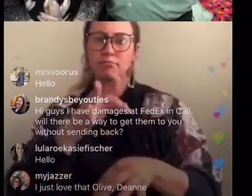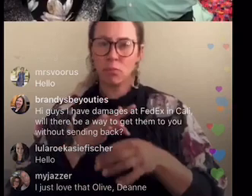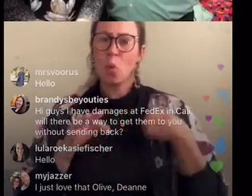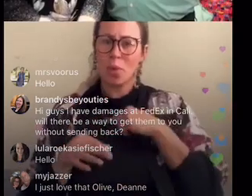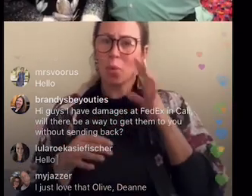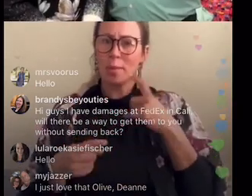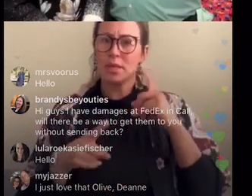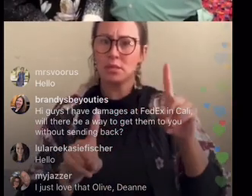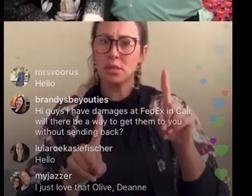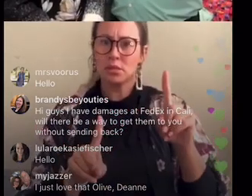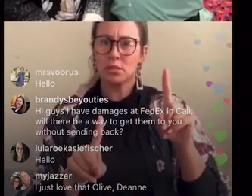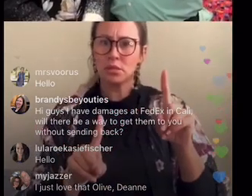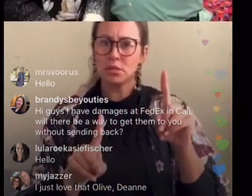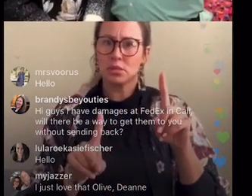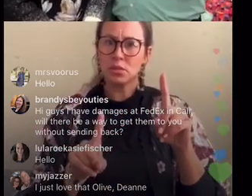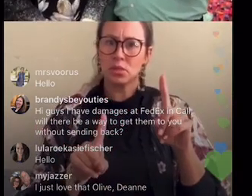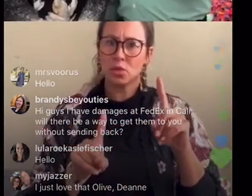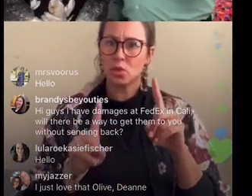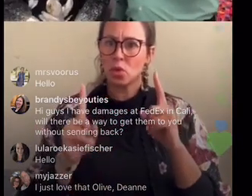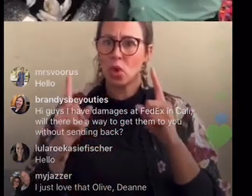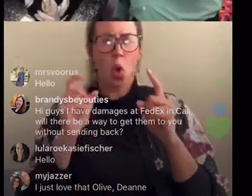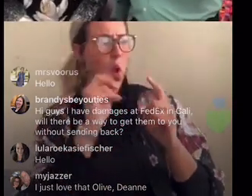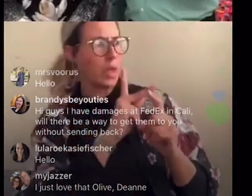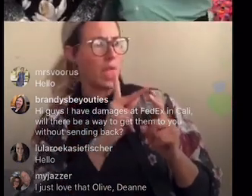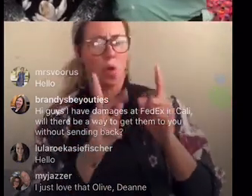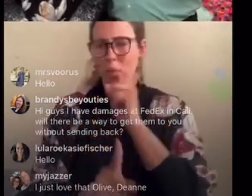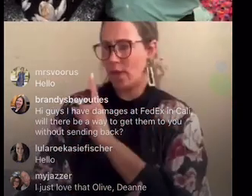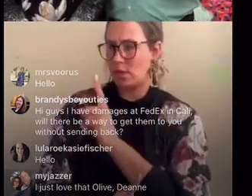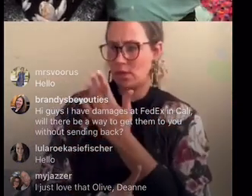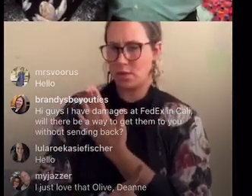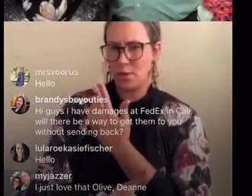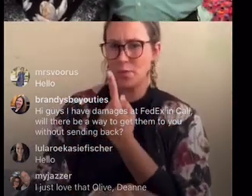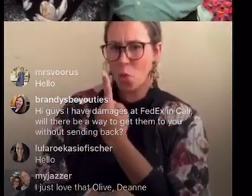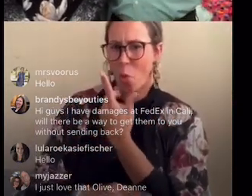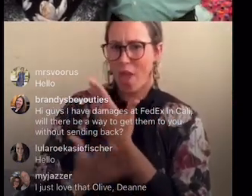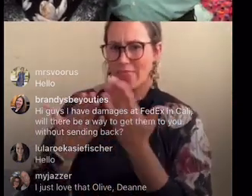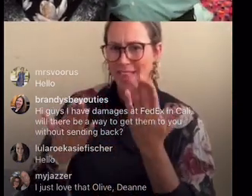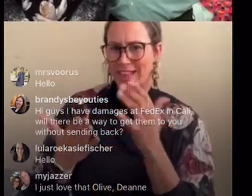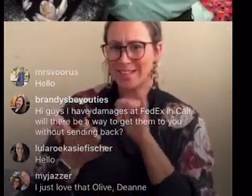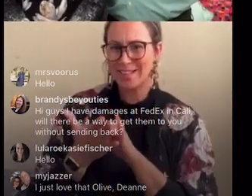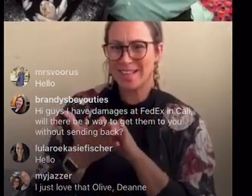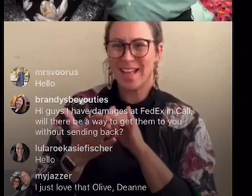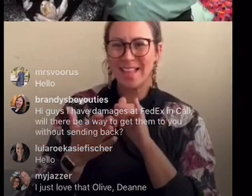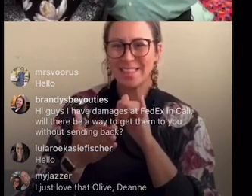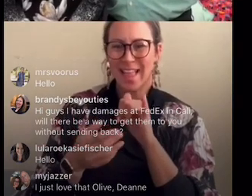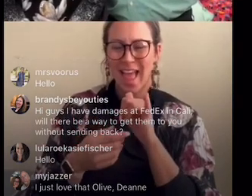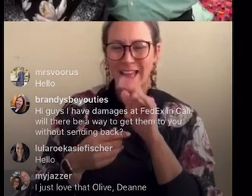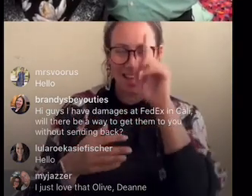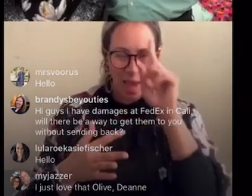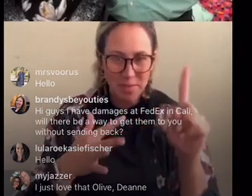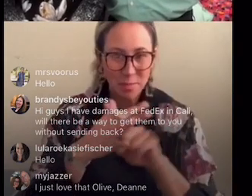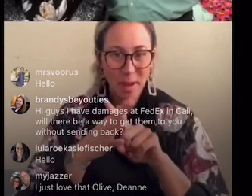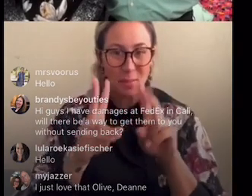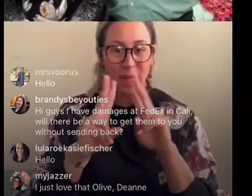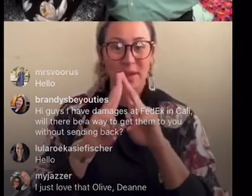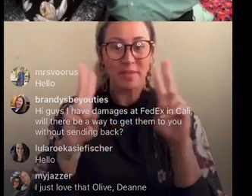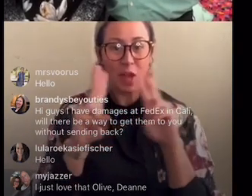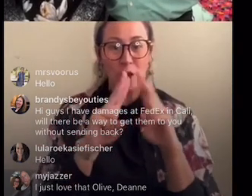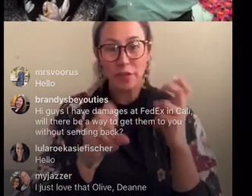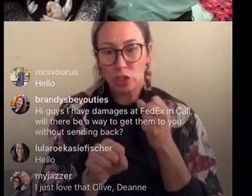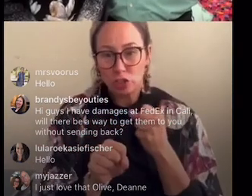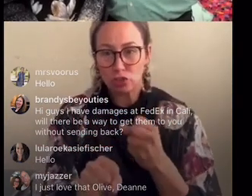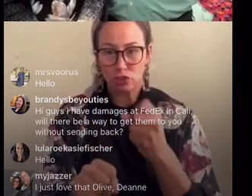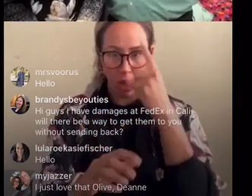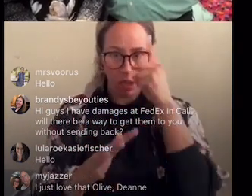Okay. One of the things, though, as Deanne was talking, one of the things that came to my mind very, very strongly was